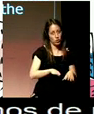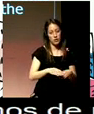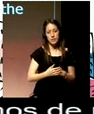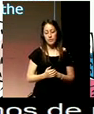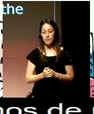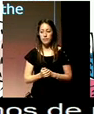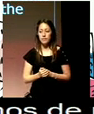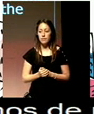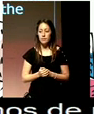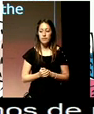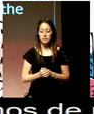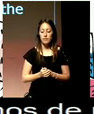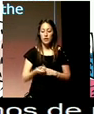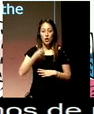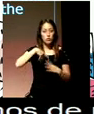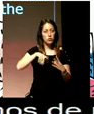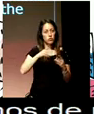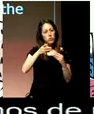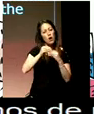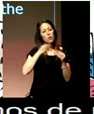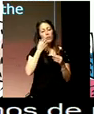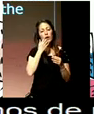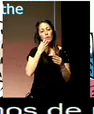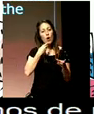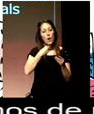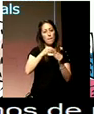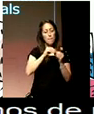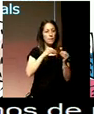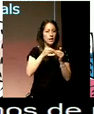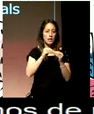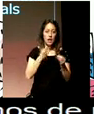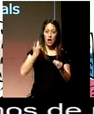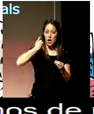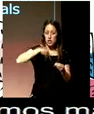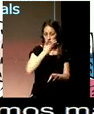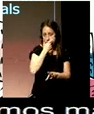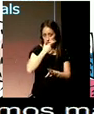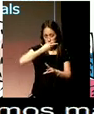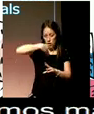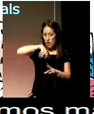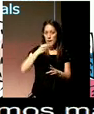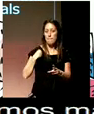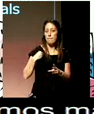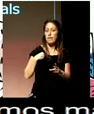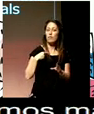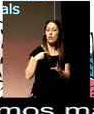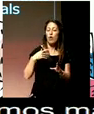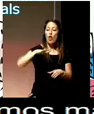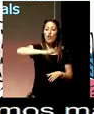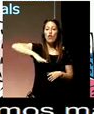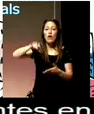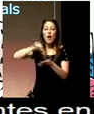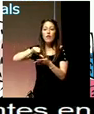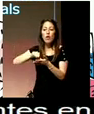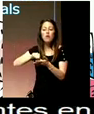already known materials, existing materials in the cityscape, granite as paving slabs, guiding lines,